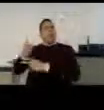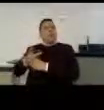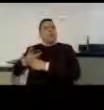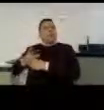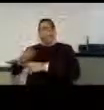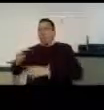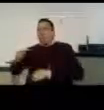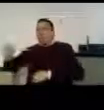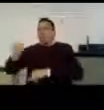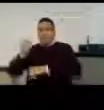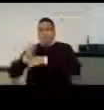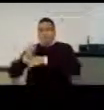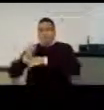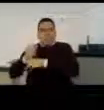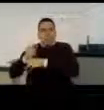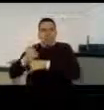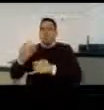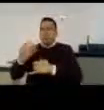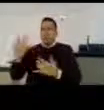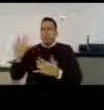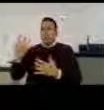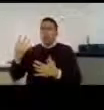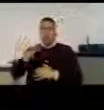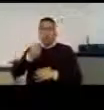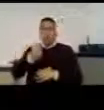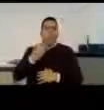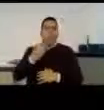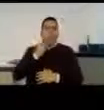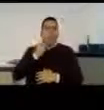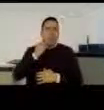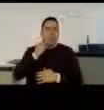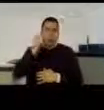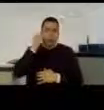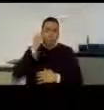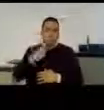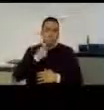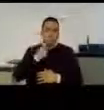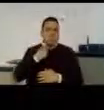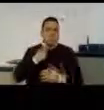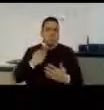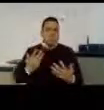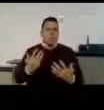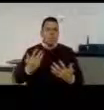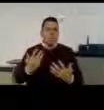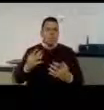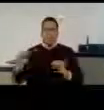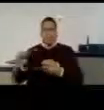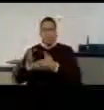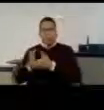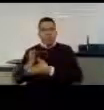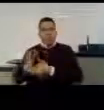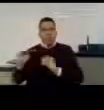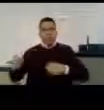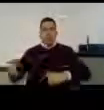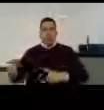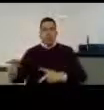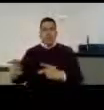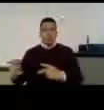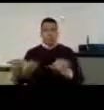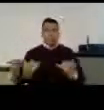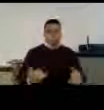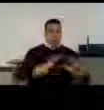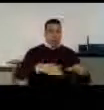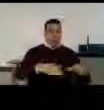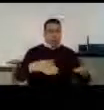didn't really go out into the community, certainly weren't educated. They didn't have the rights and the opportunities that our